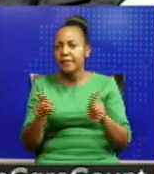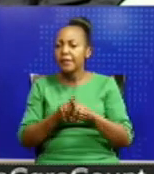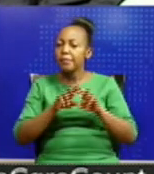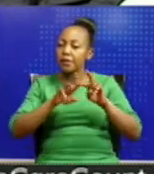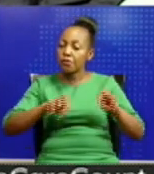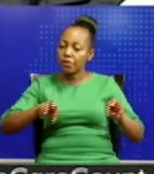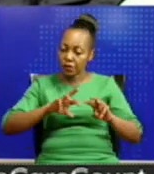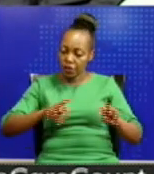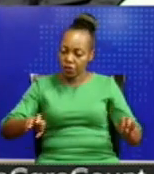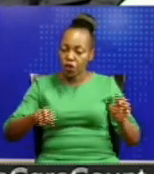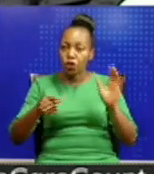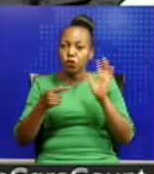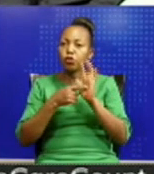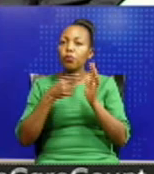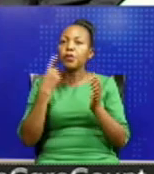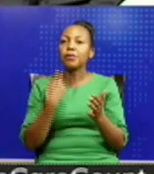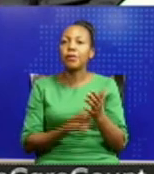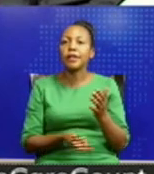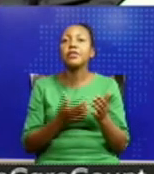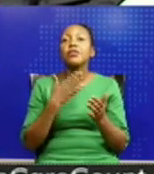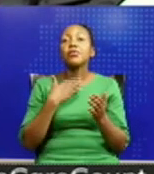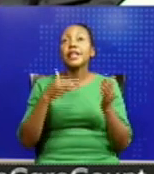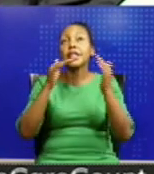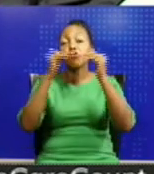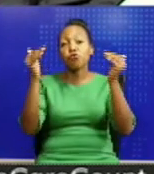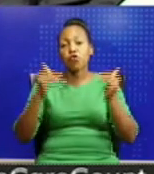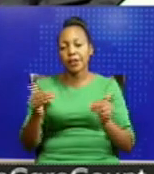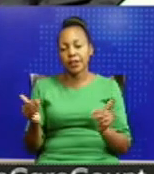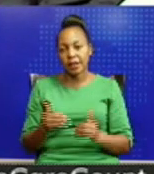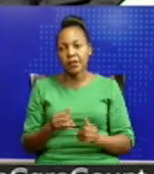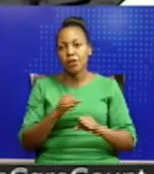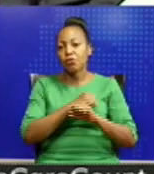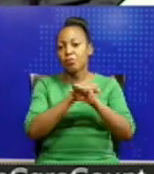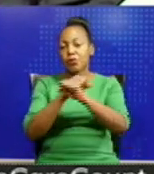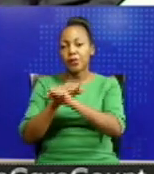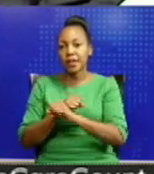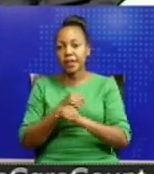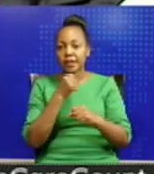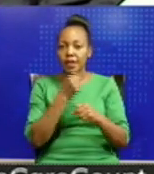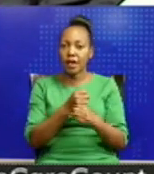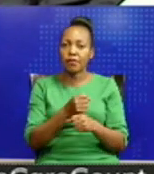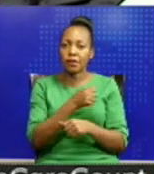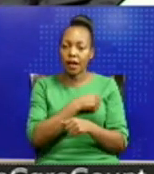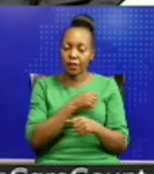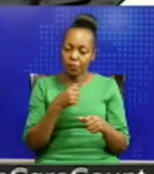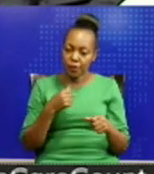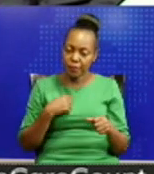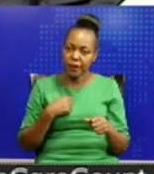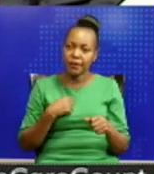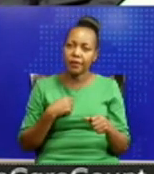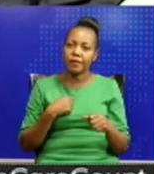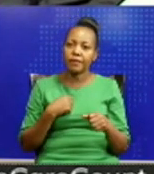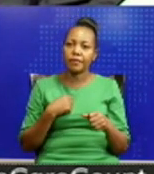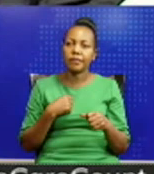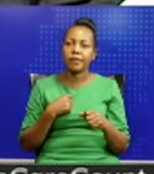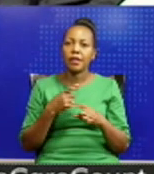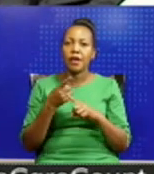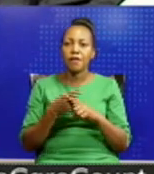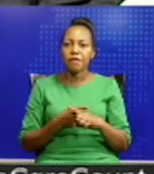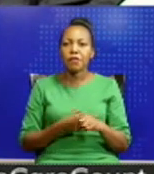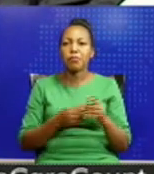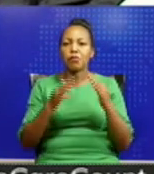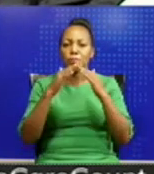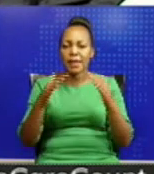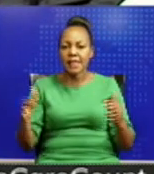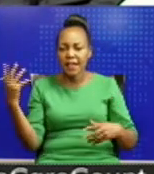did, we discovered that we need structures in place to protect girls and women from the